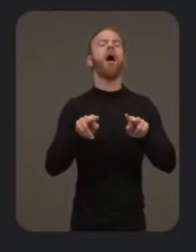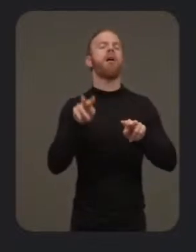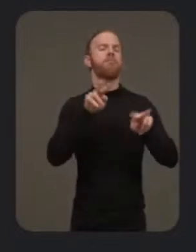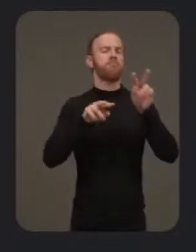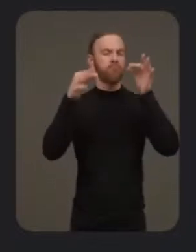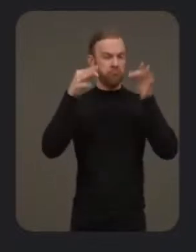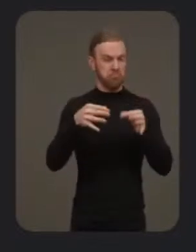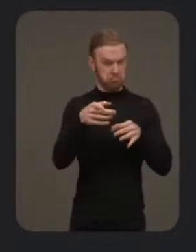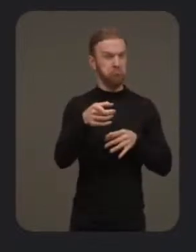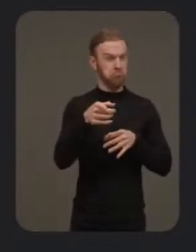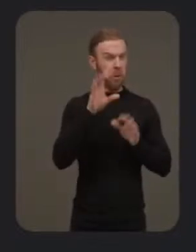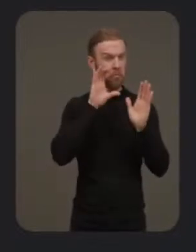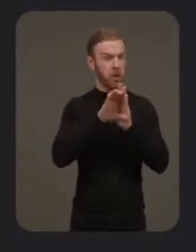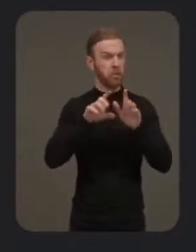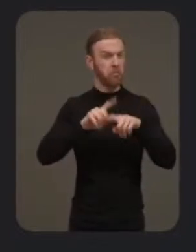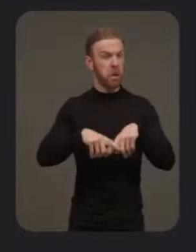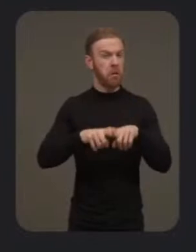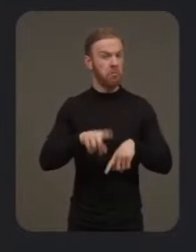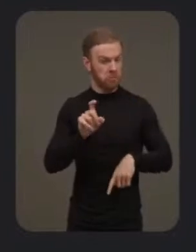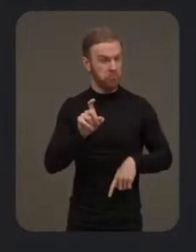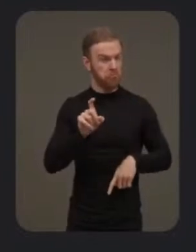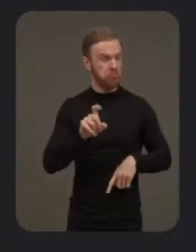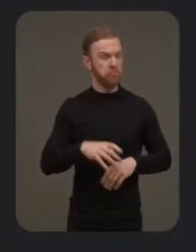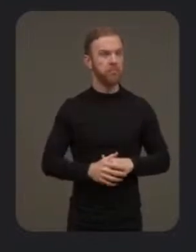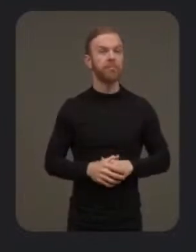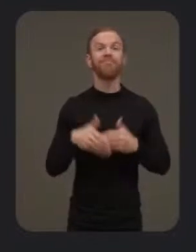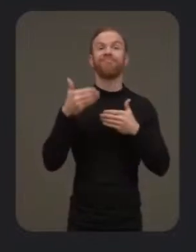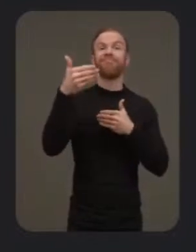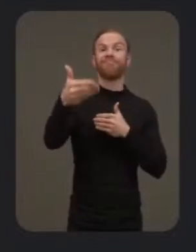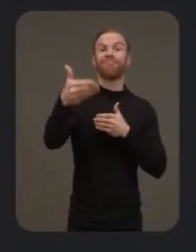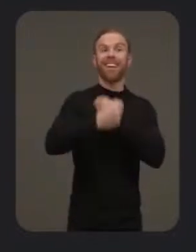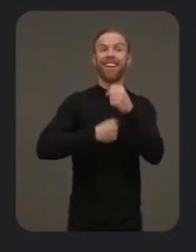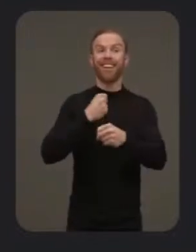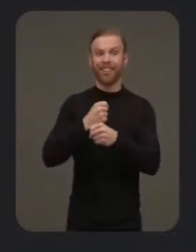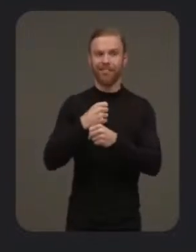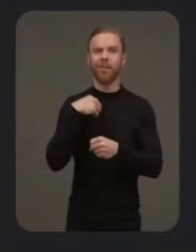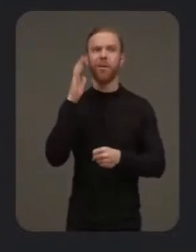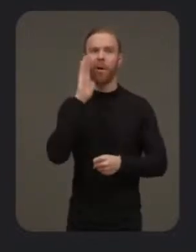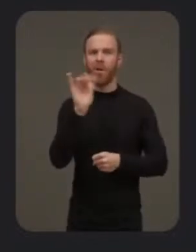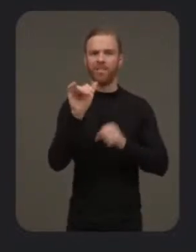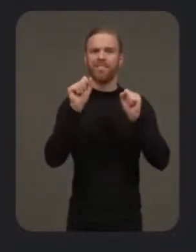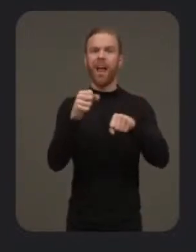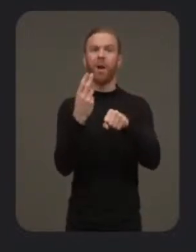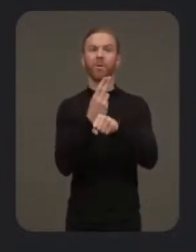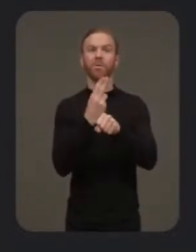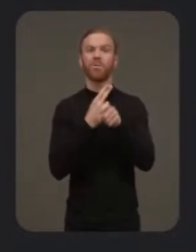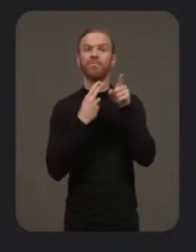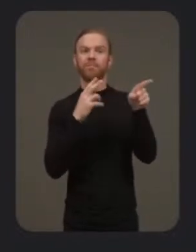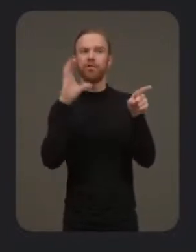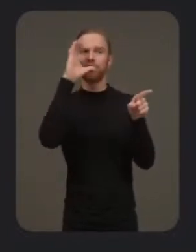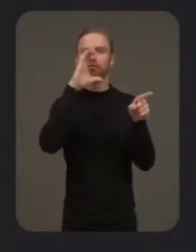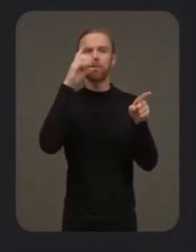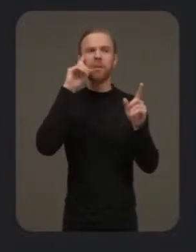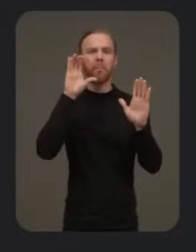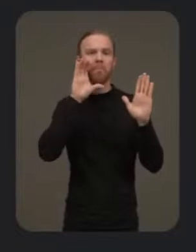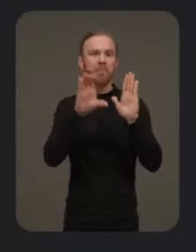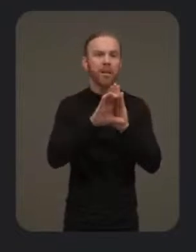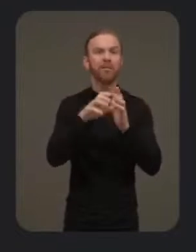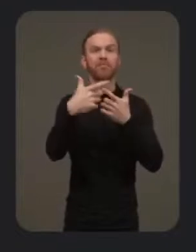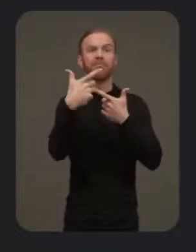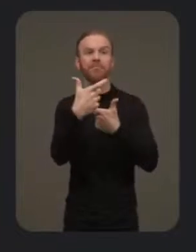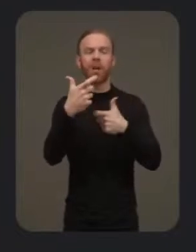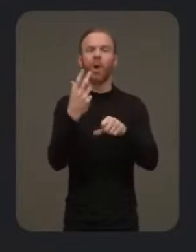reliable. Later this year, you'll also be able to use it if you search for an image or screenshot using Google